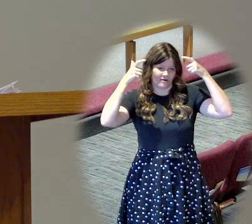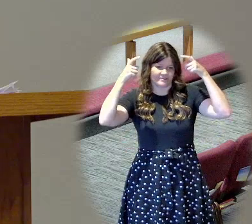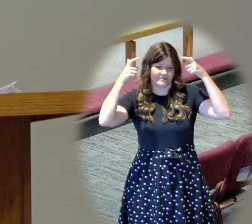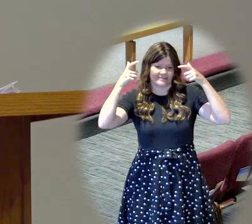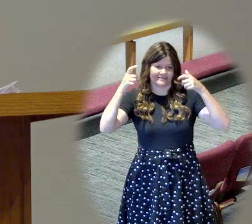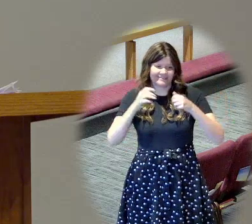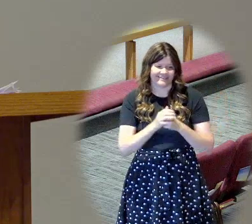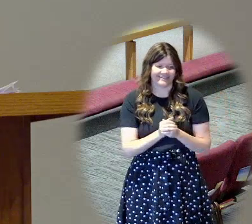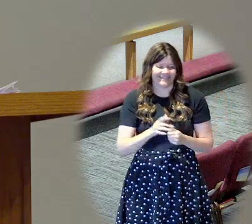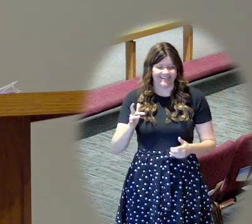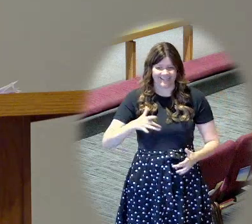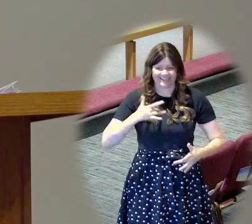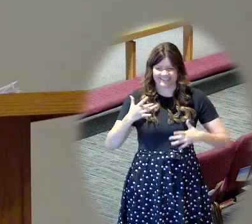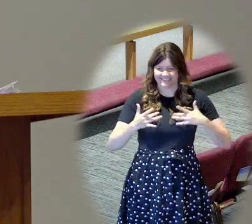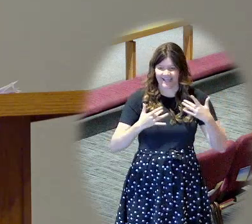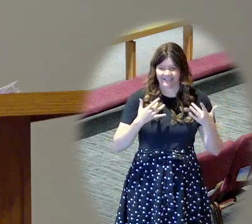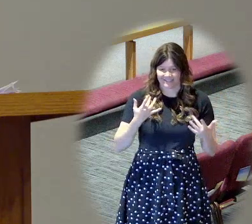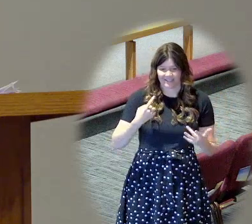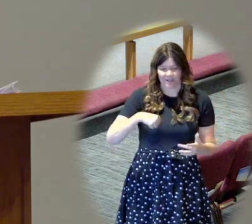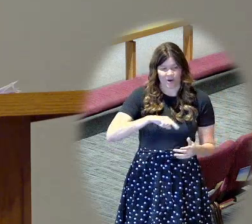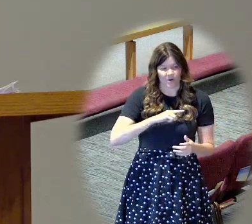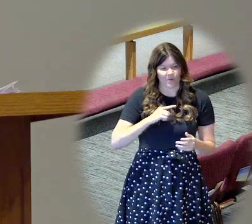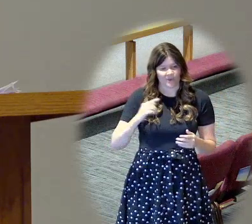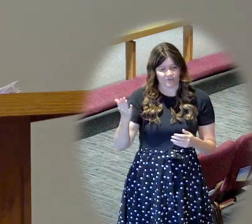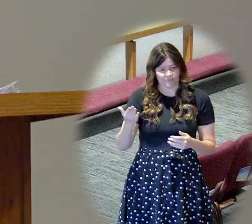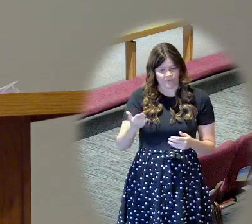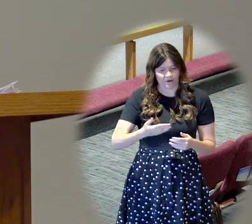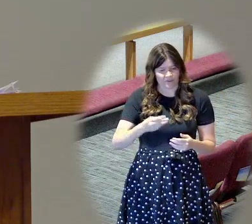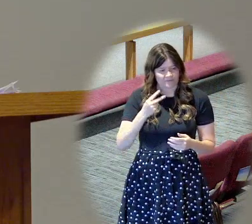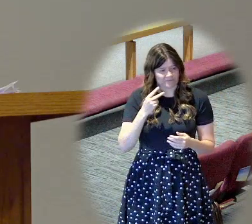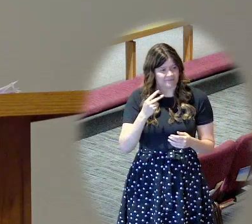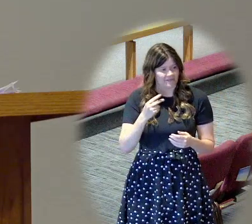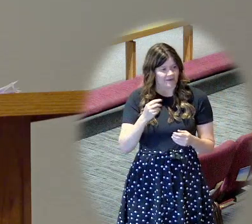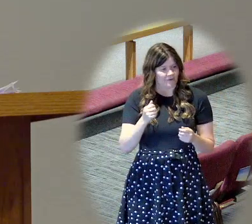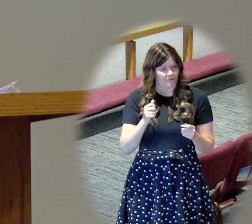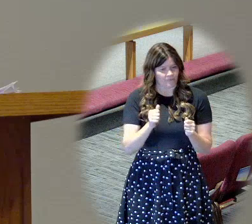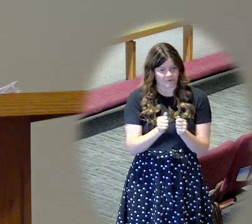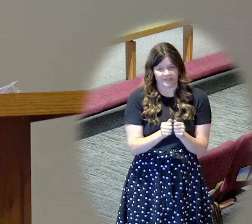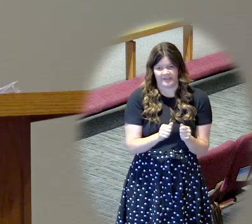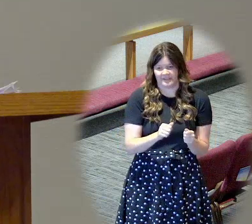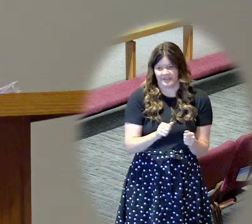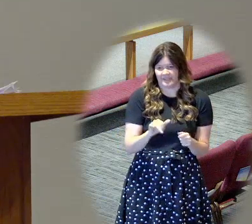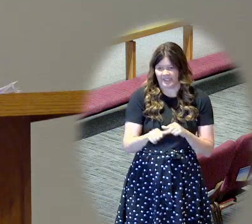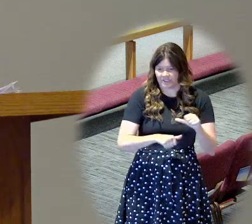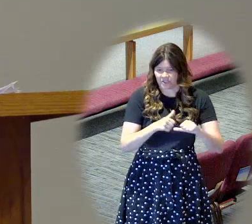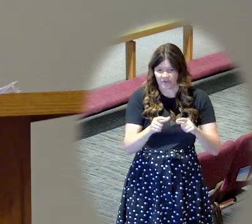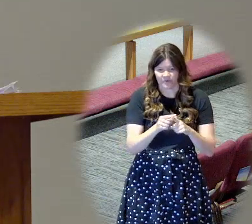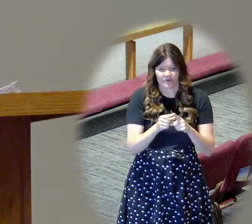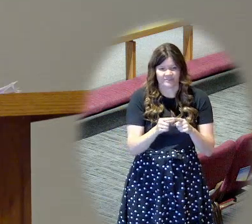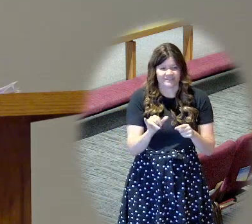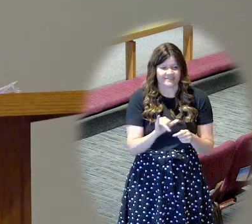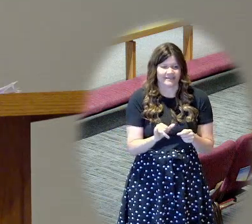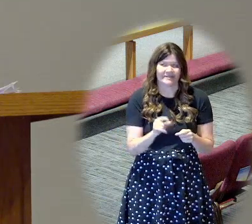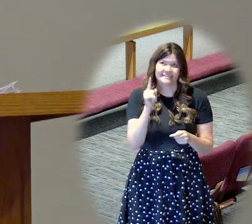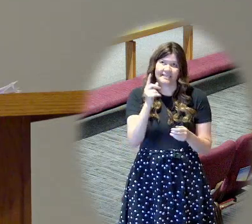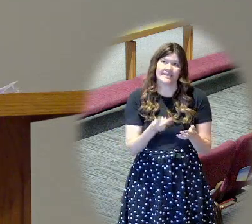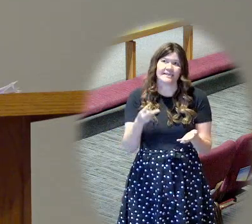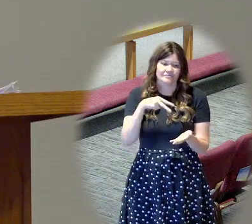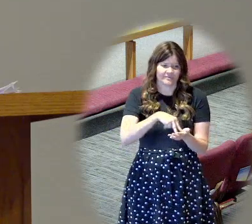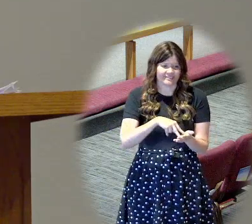In excitement, we've greeted each other with words like these: He is risen. He is risen indeed.